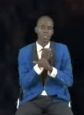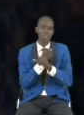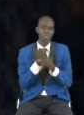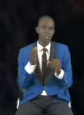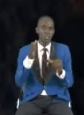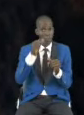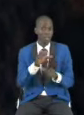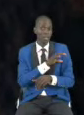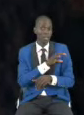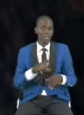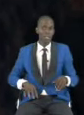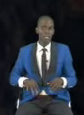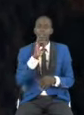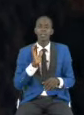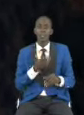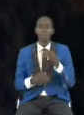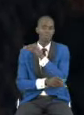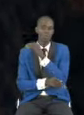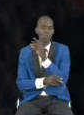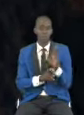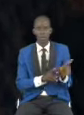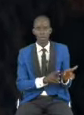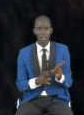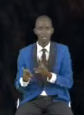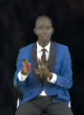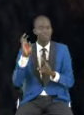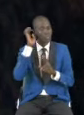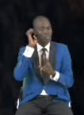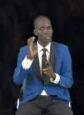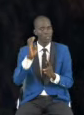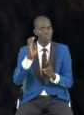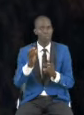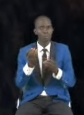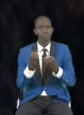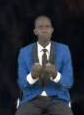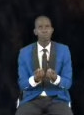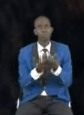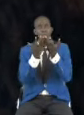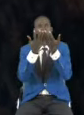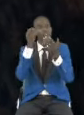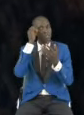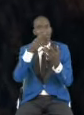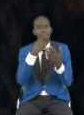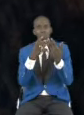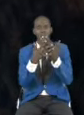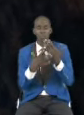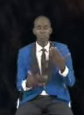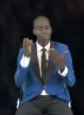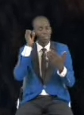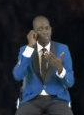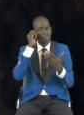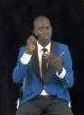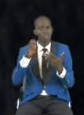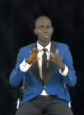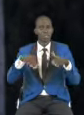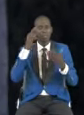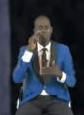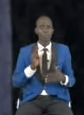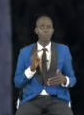is sacrificed for us. His blood is shed for us, and we